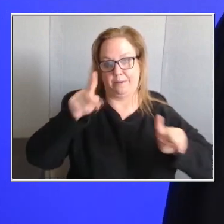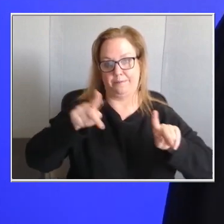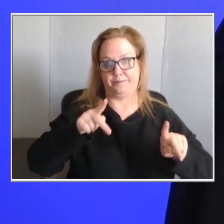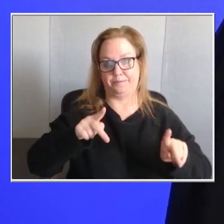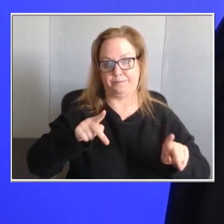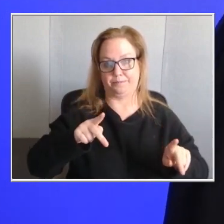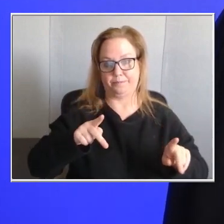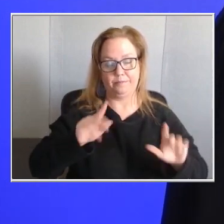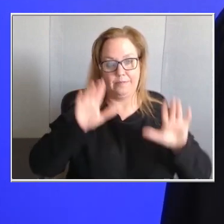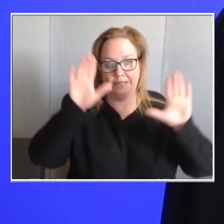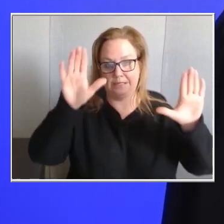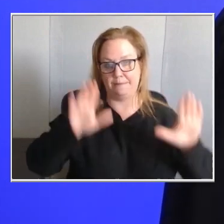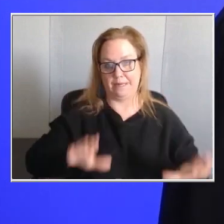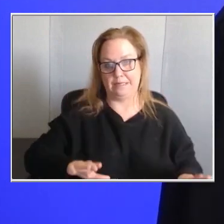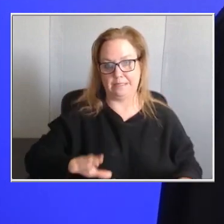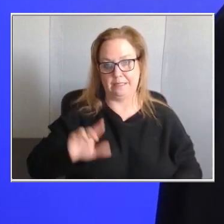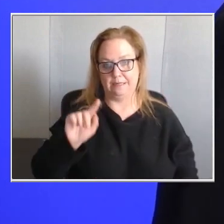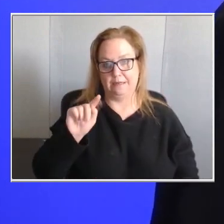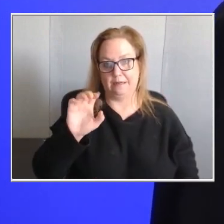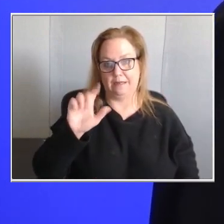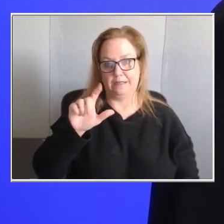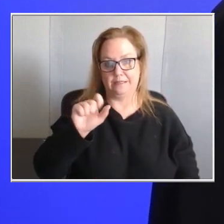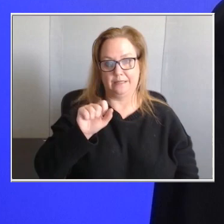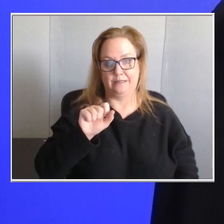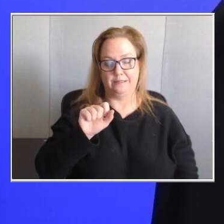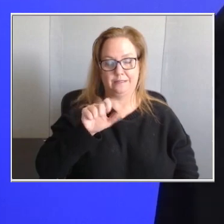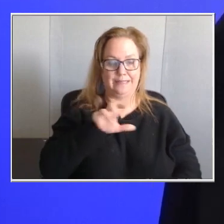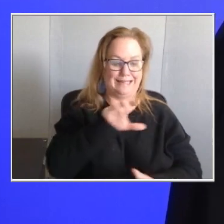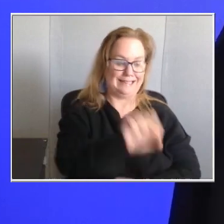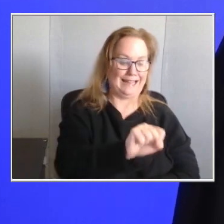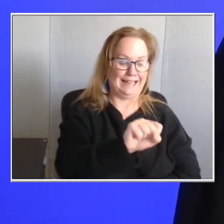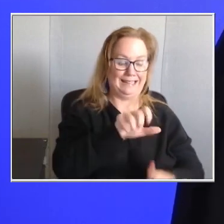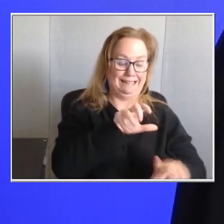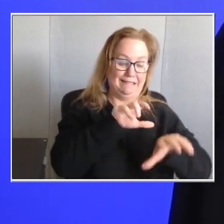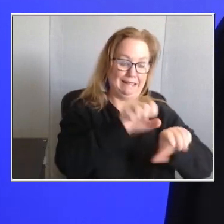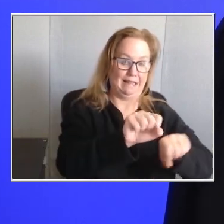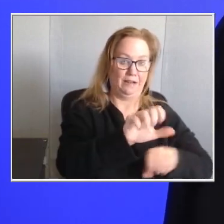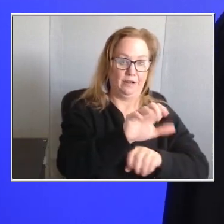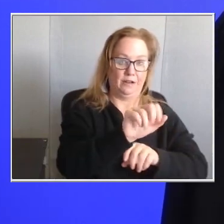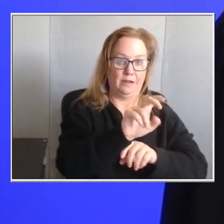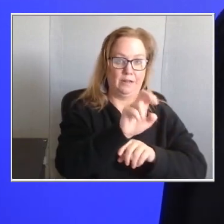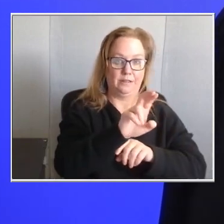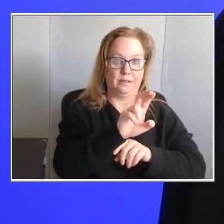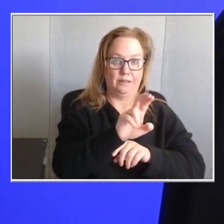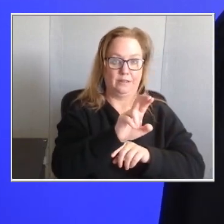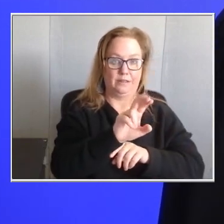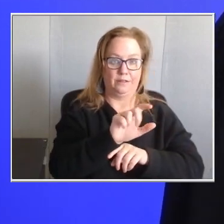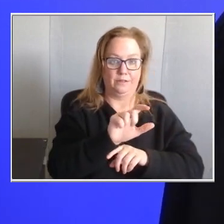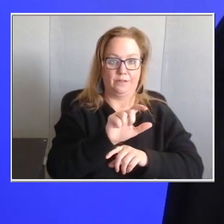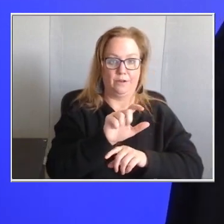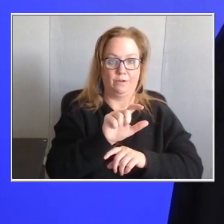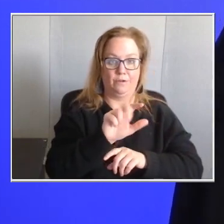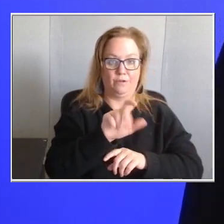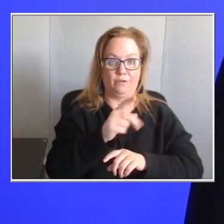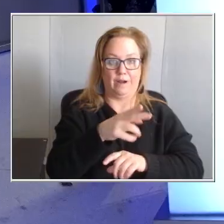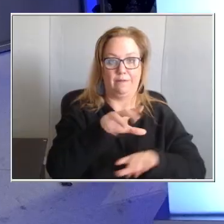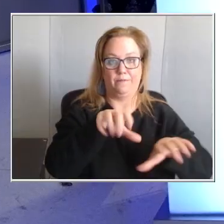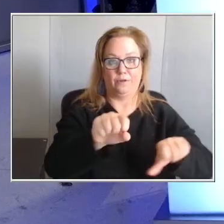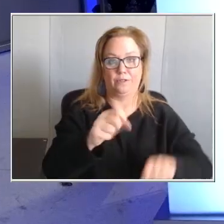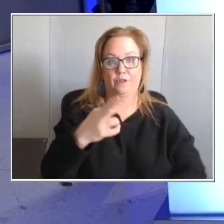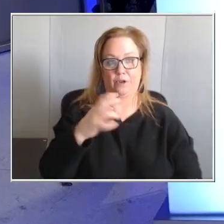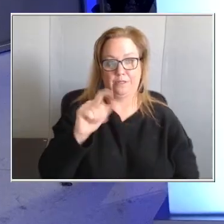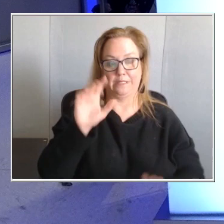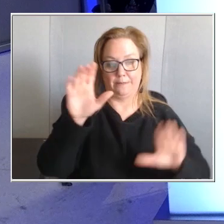it's amazing. The T cells go in and attack your cancer, and there's no graft versus host. That's amazing.